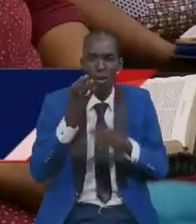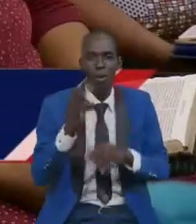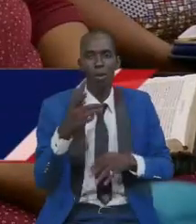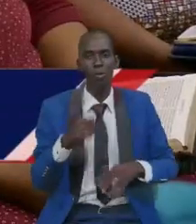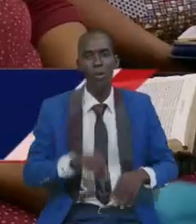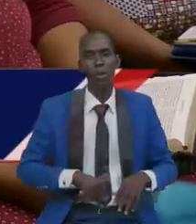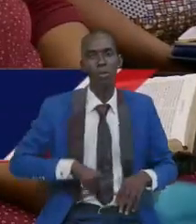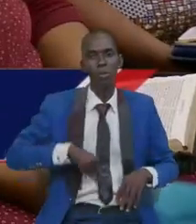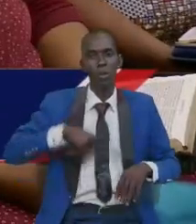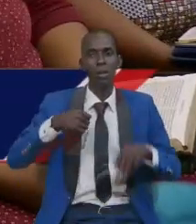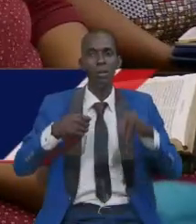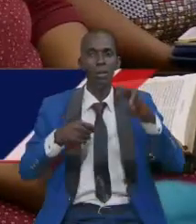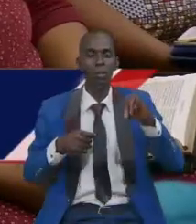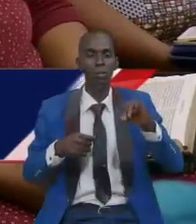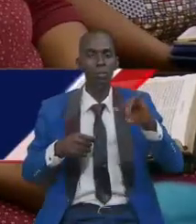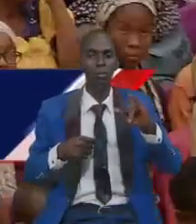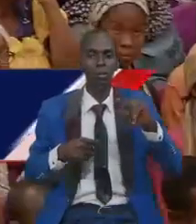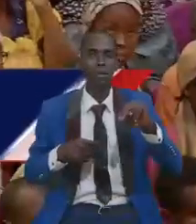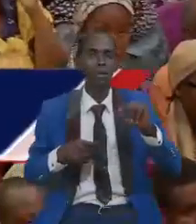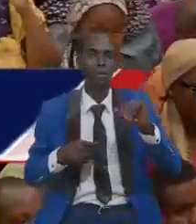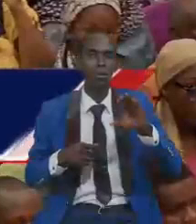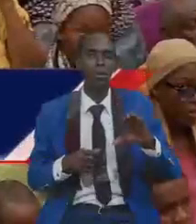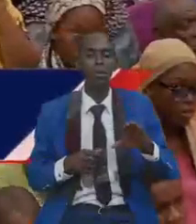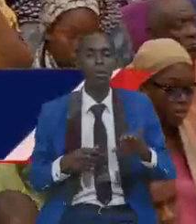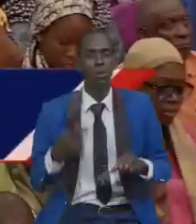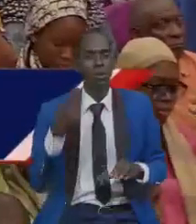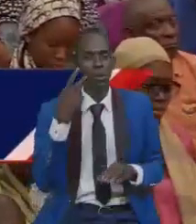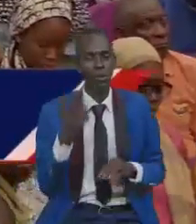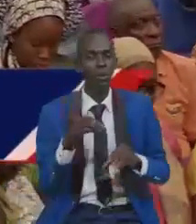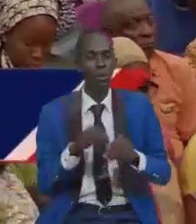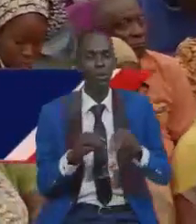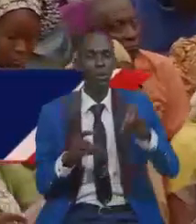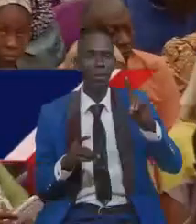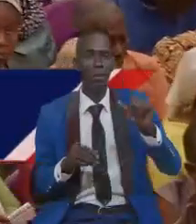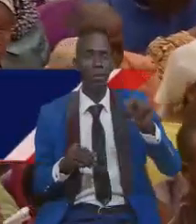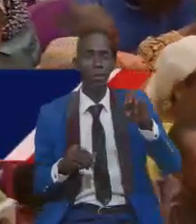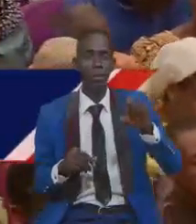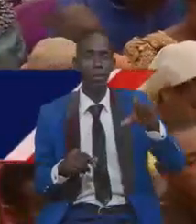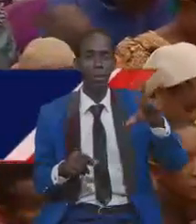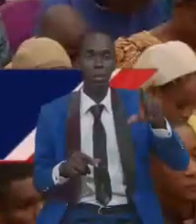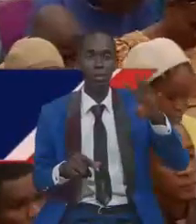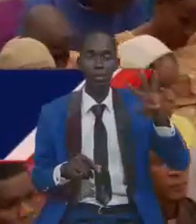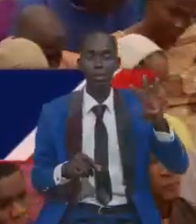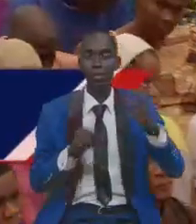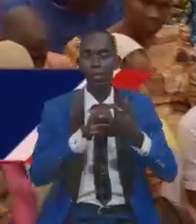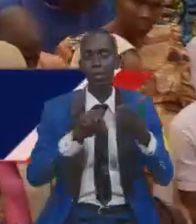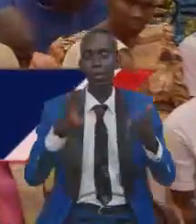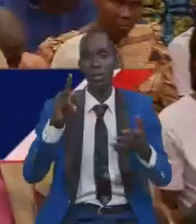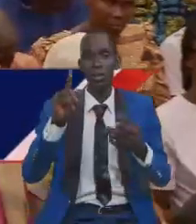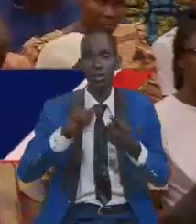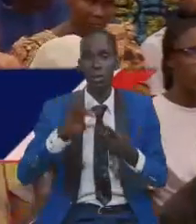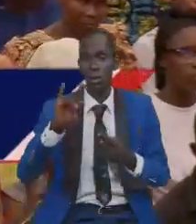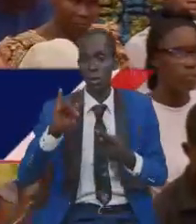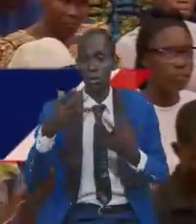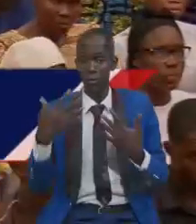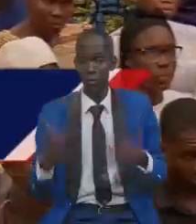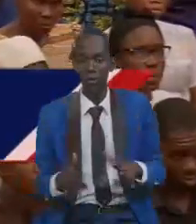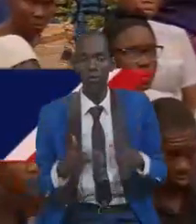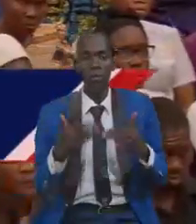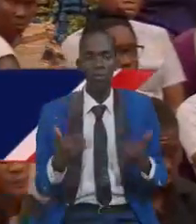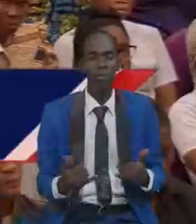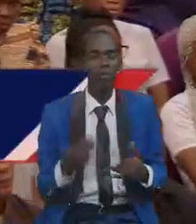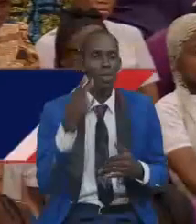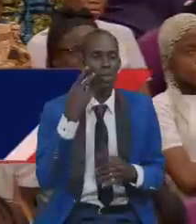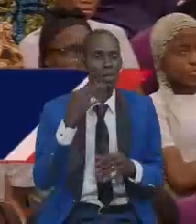proud maniac. We've read Daniel chapter 4, verse 16 to verse 18. Now, look at